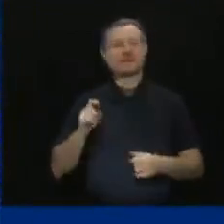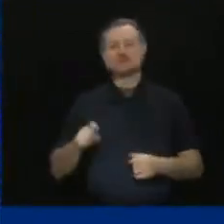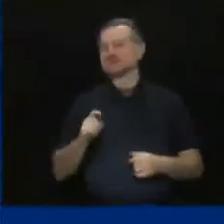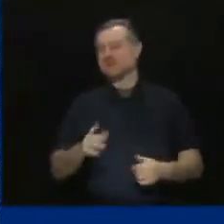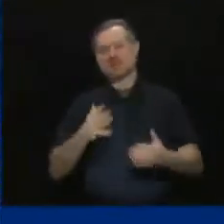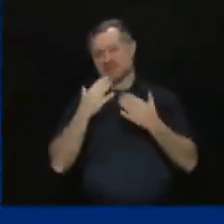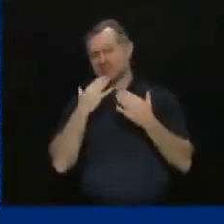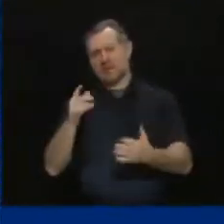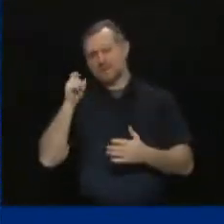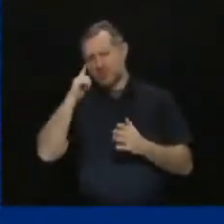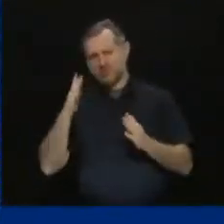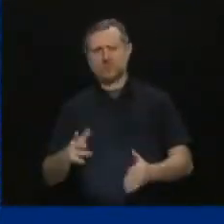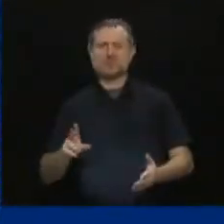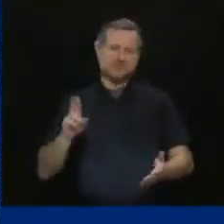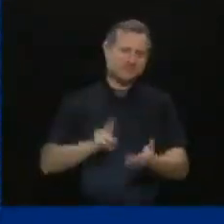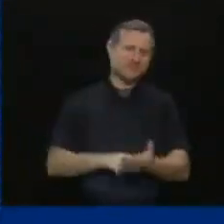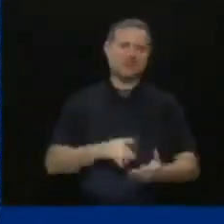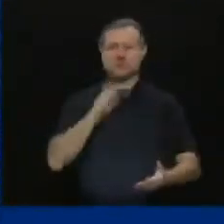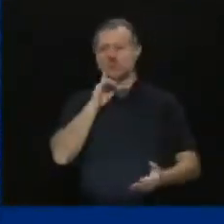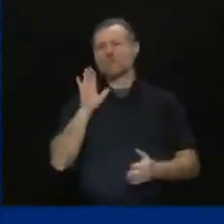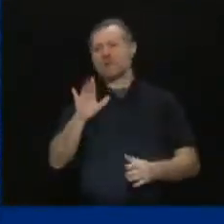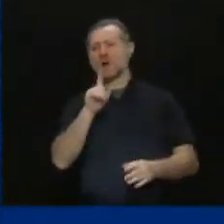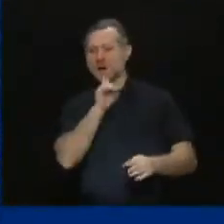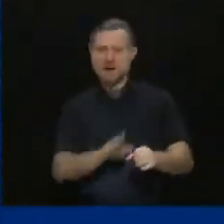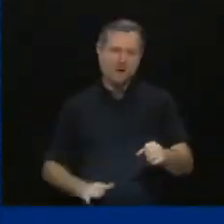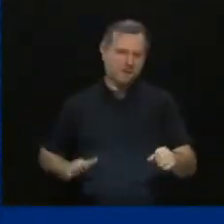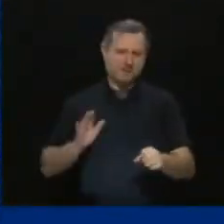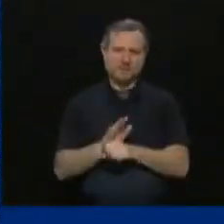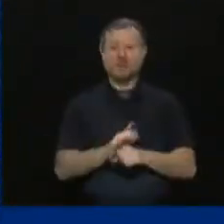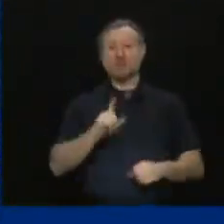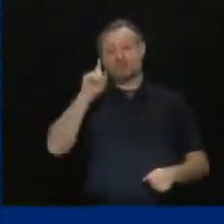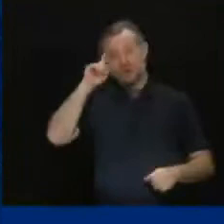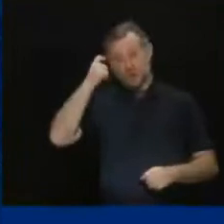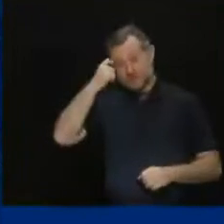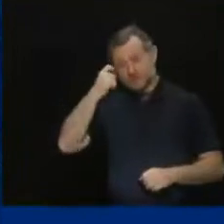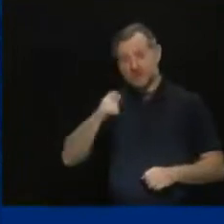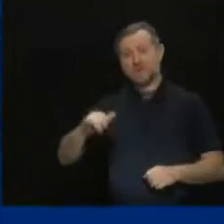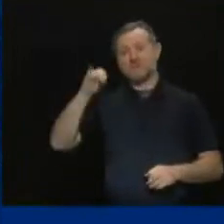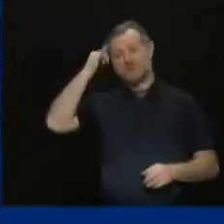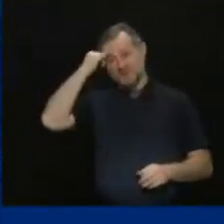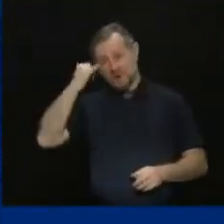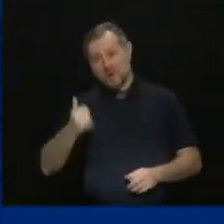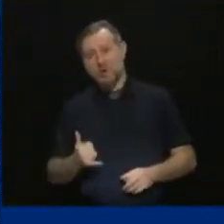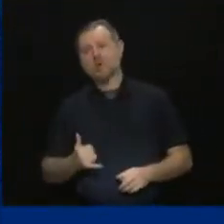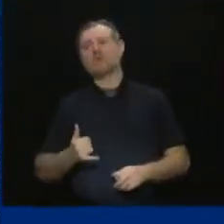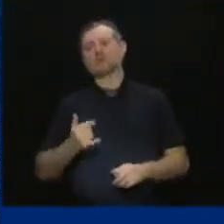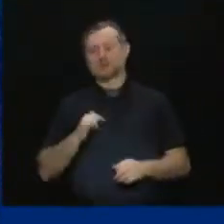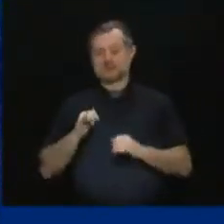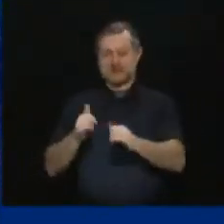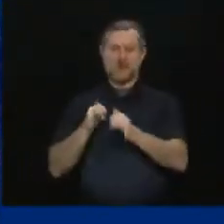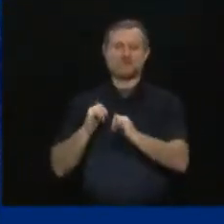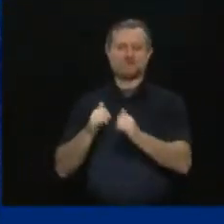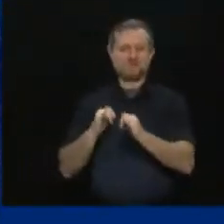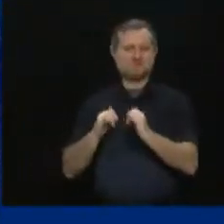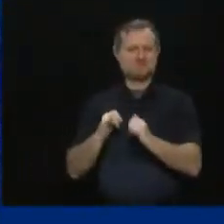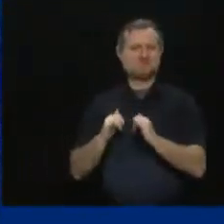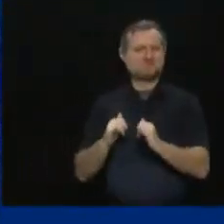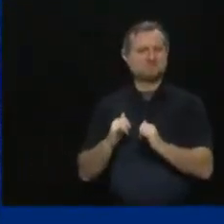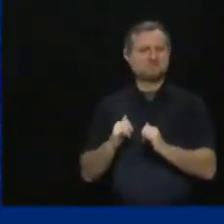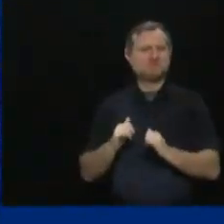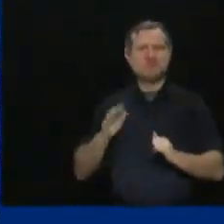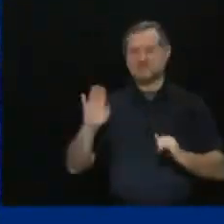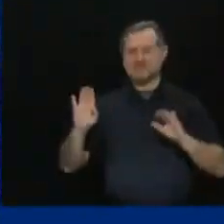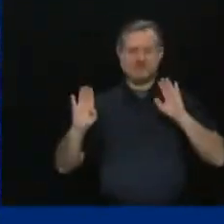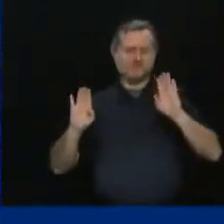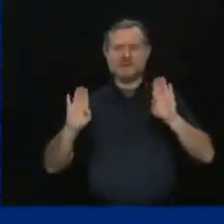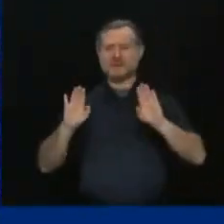but for your commitment. The Bronx and Buffalo share more than just an alliterative beginning of our place. It's the B's and the Bronx and Buffalo.